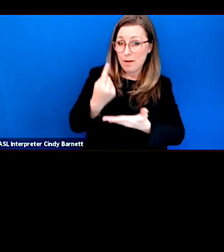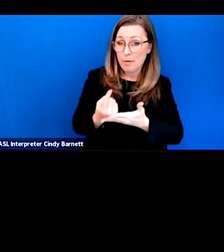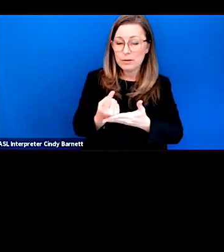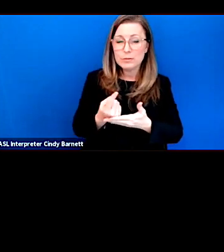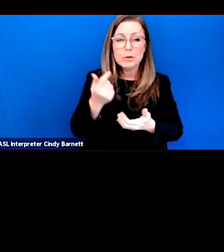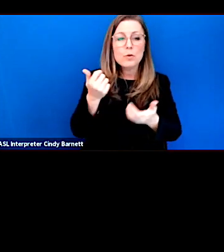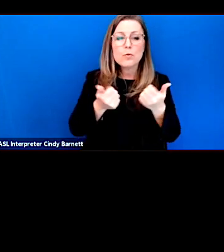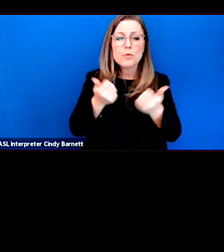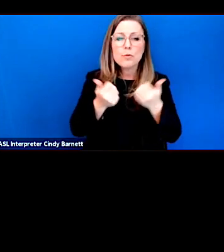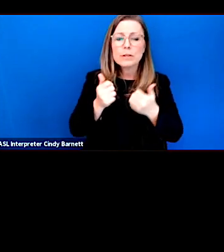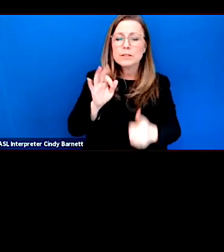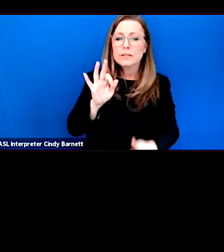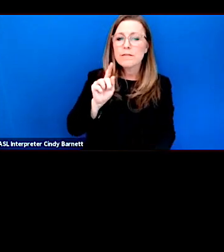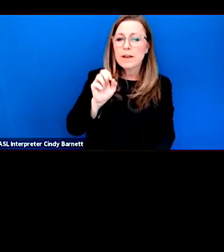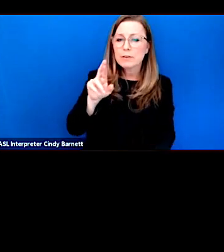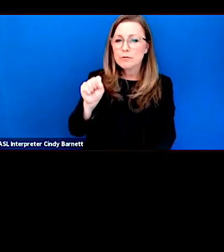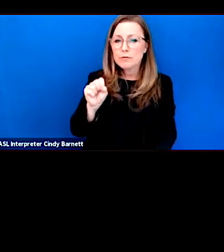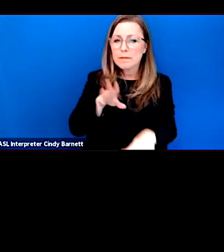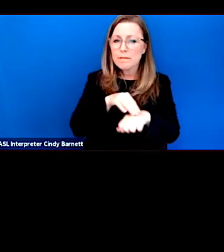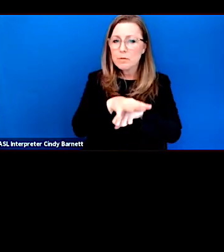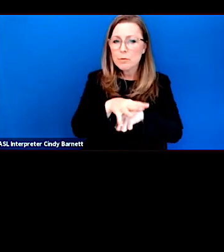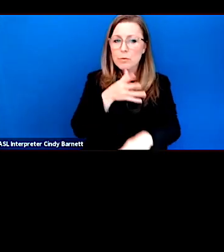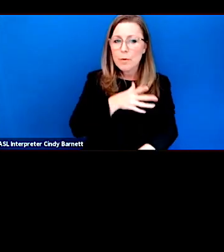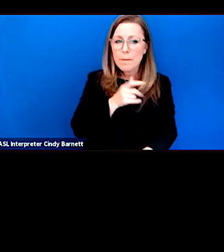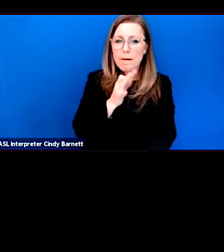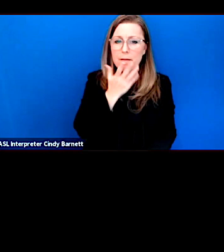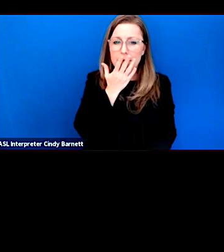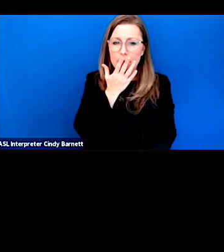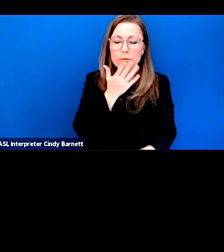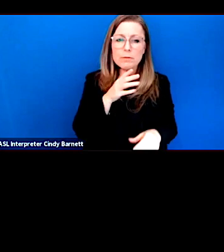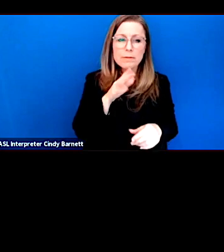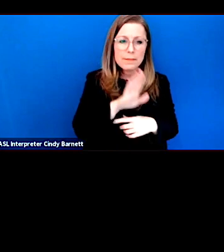undergraduate engineering education? So I will now switch screens.